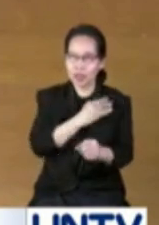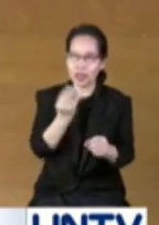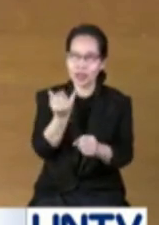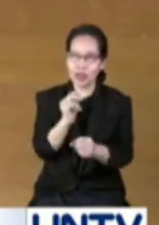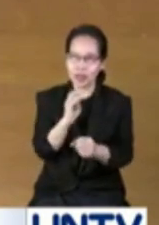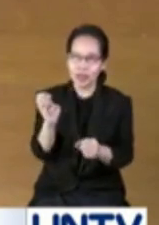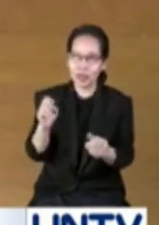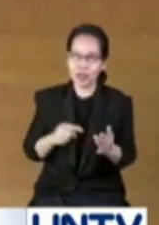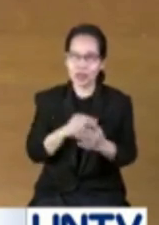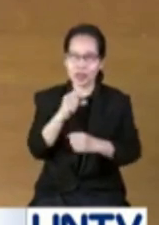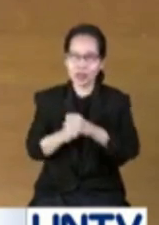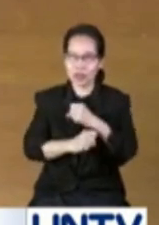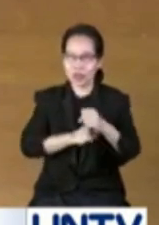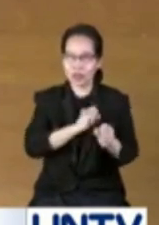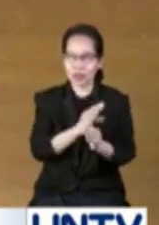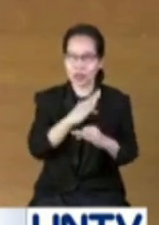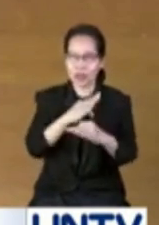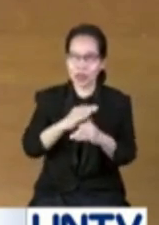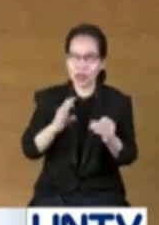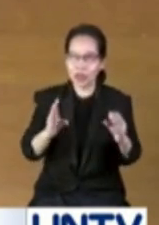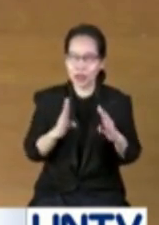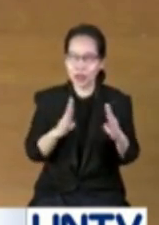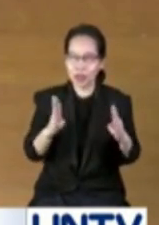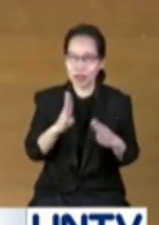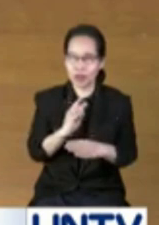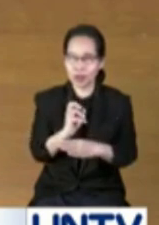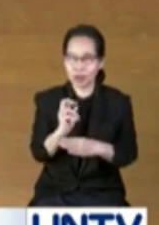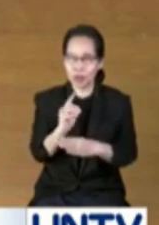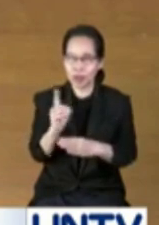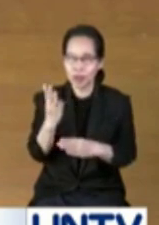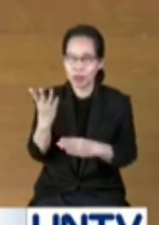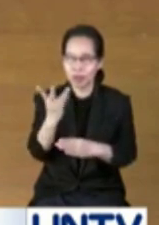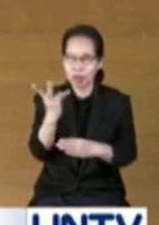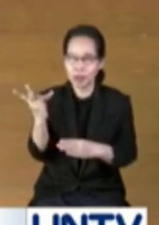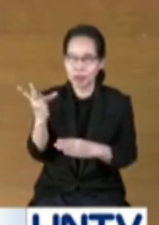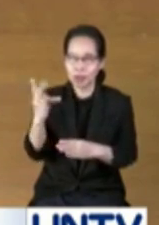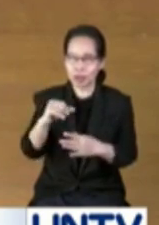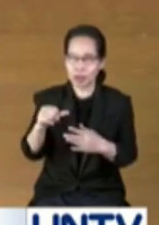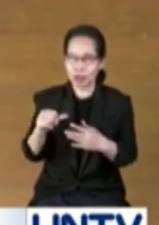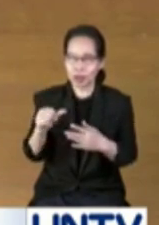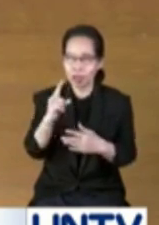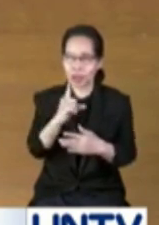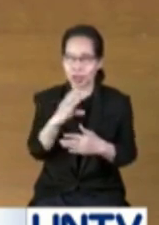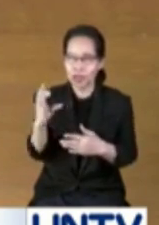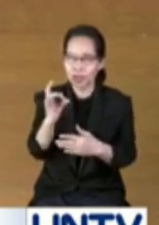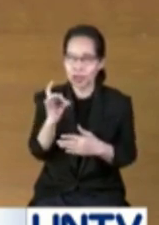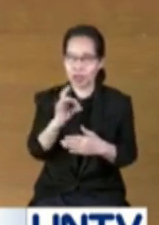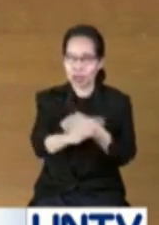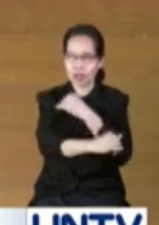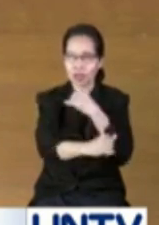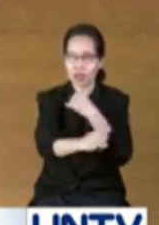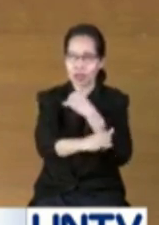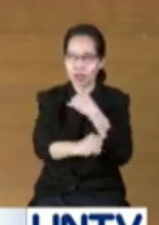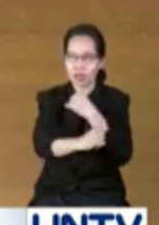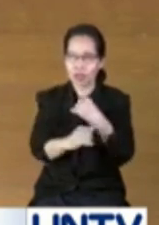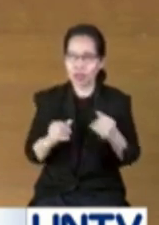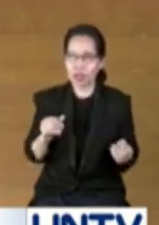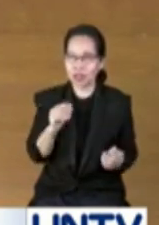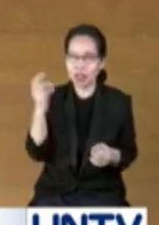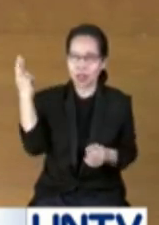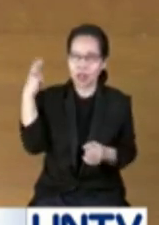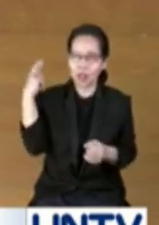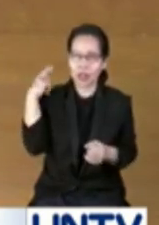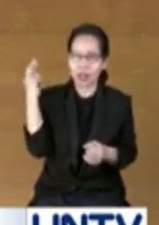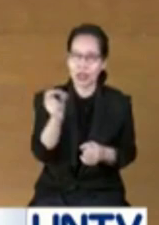our fixed broadband speed ranks 47th amongst 180 countries. This ranking is 11 places